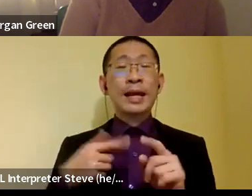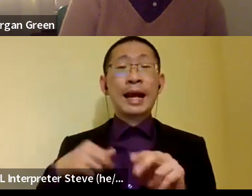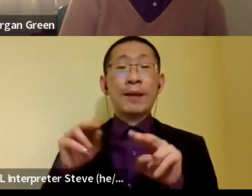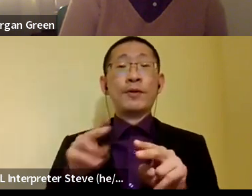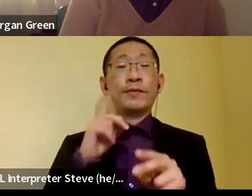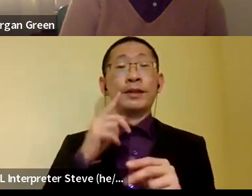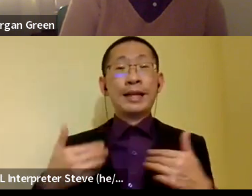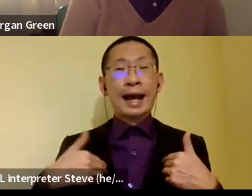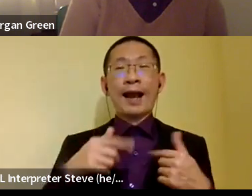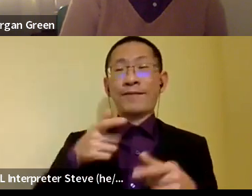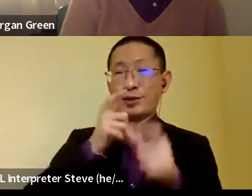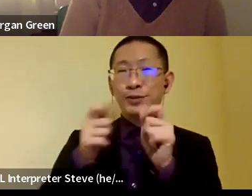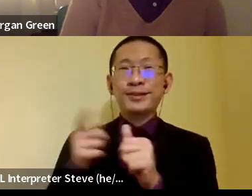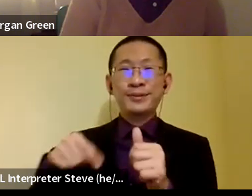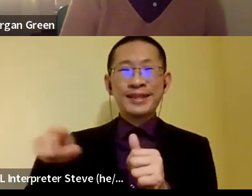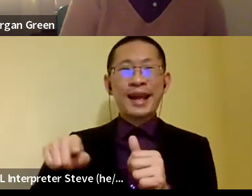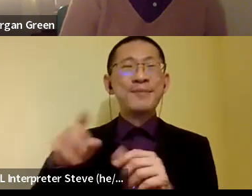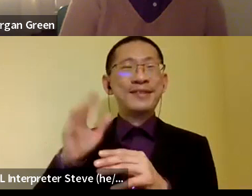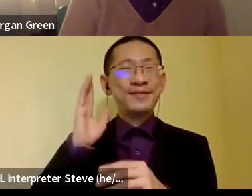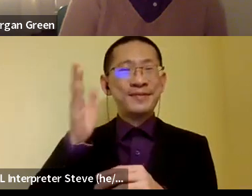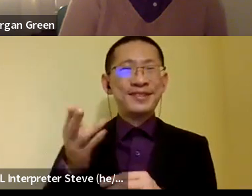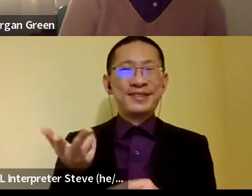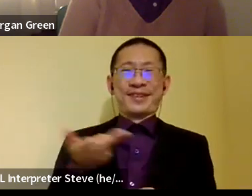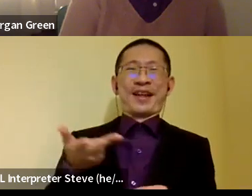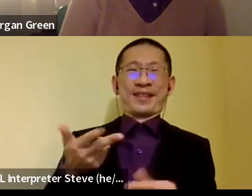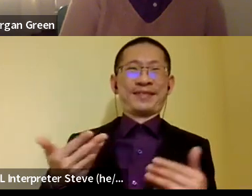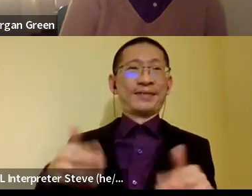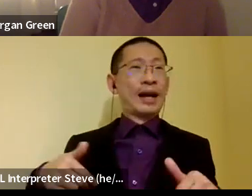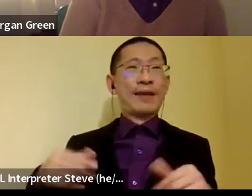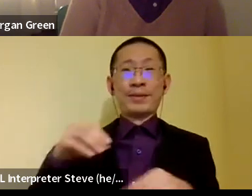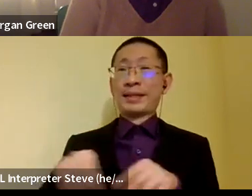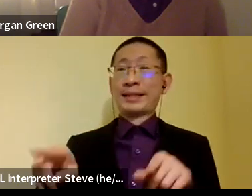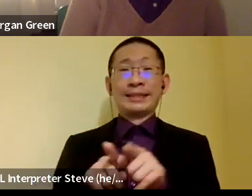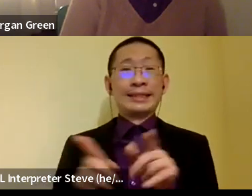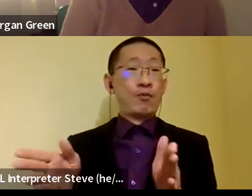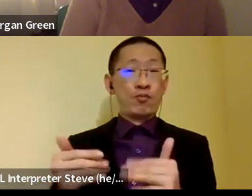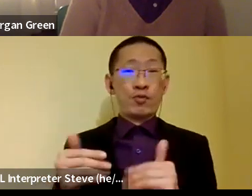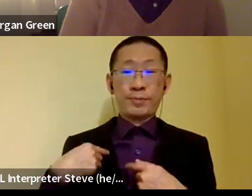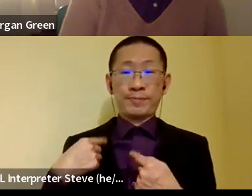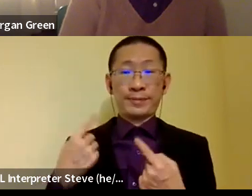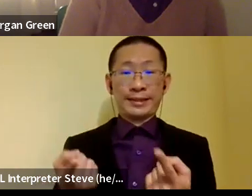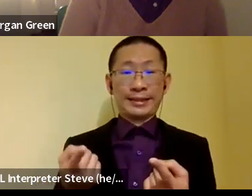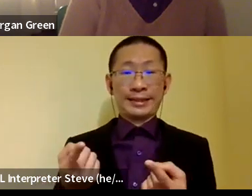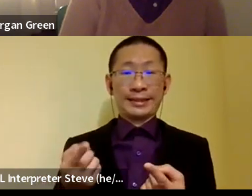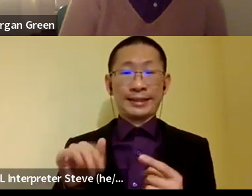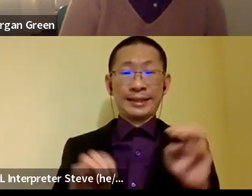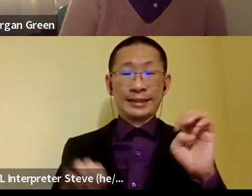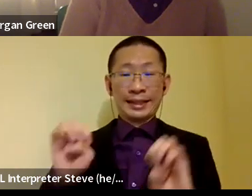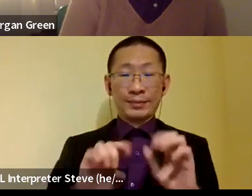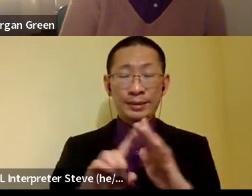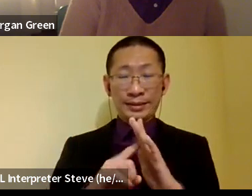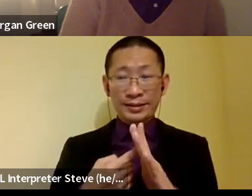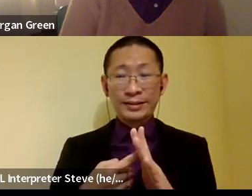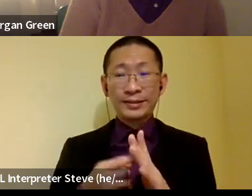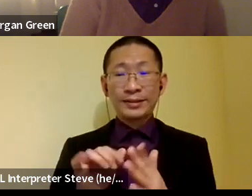forward to having like drinks with them. That's all three of us have not been in the same space since this experiment has started. So